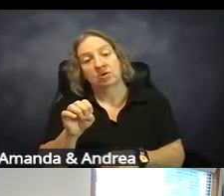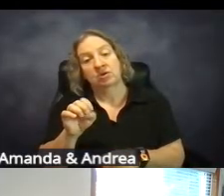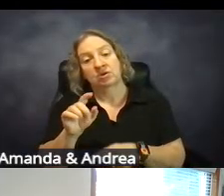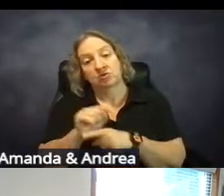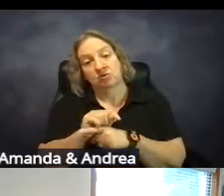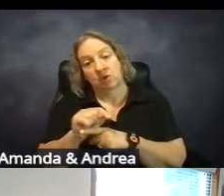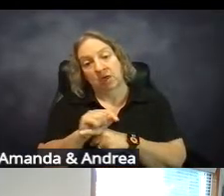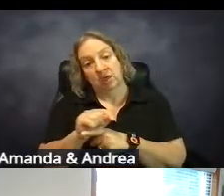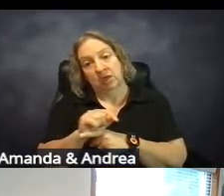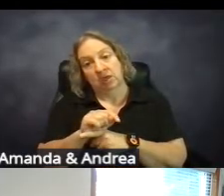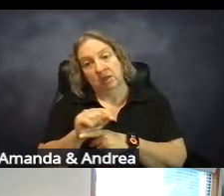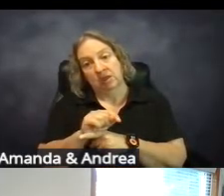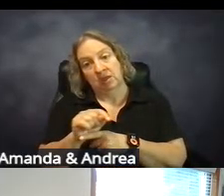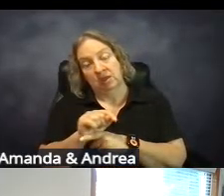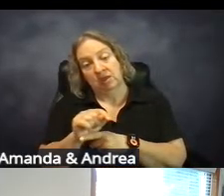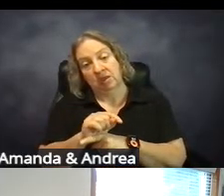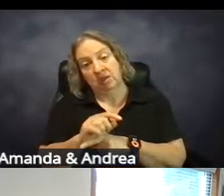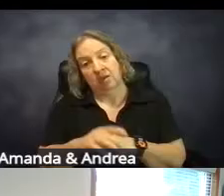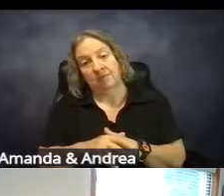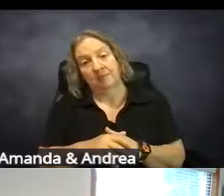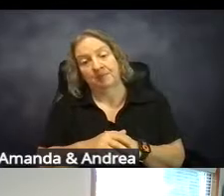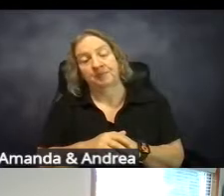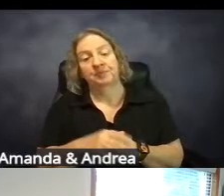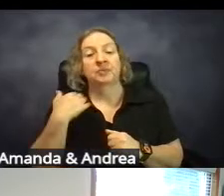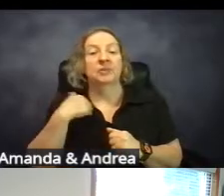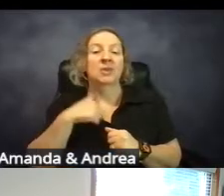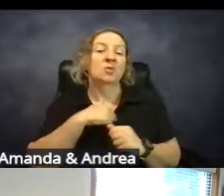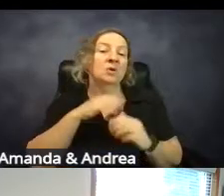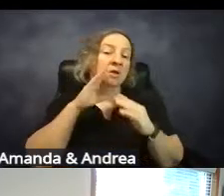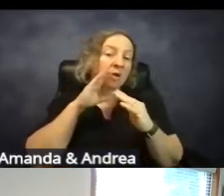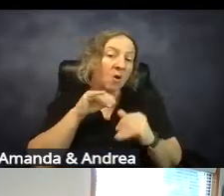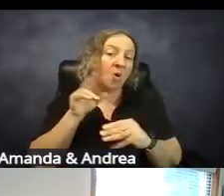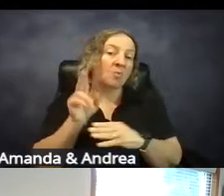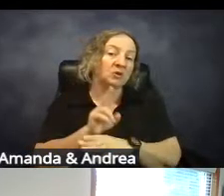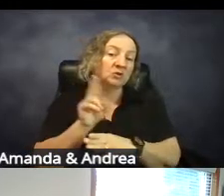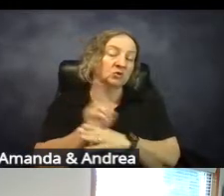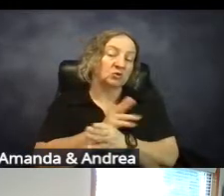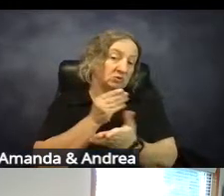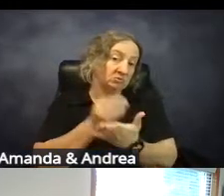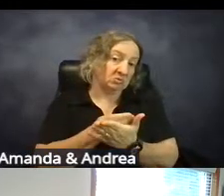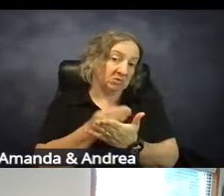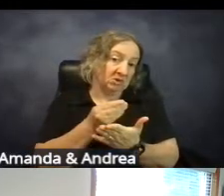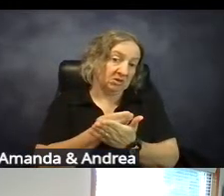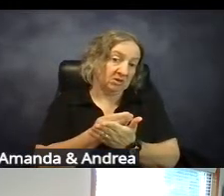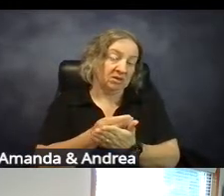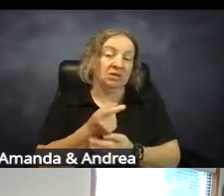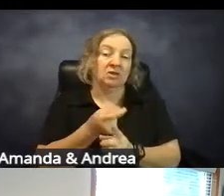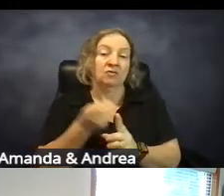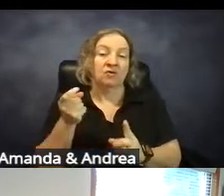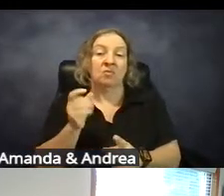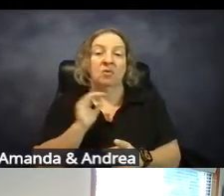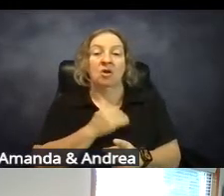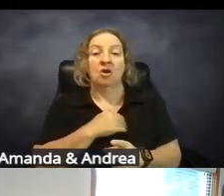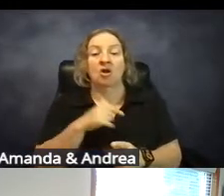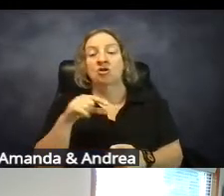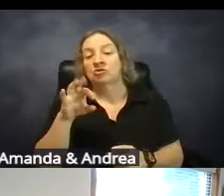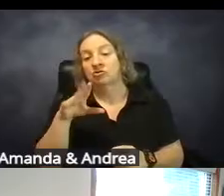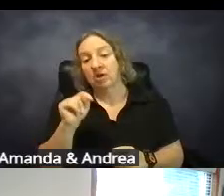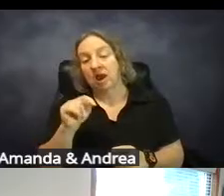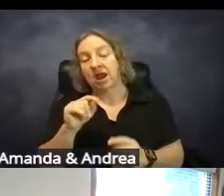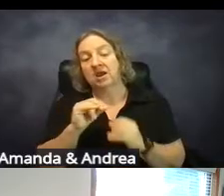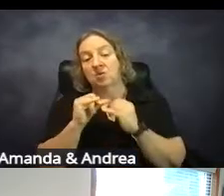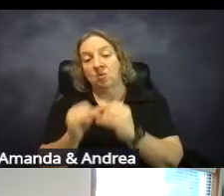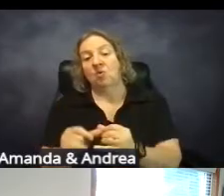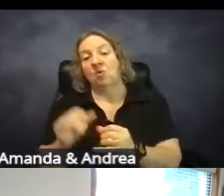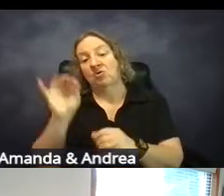training. So we're hoping to use dollars from our grant awards, our federal